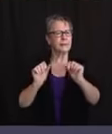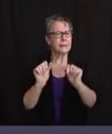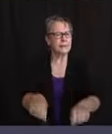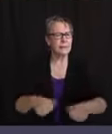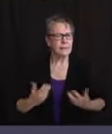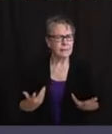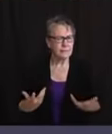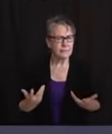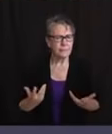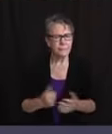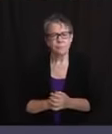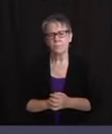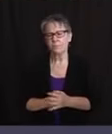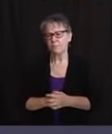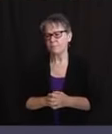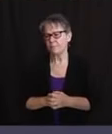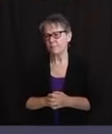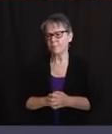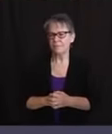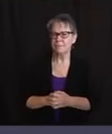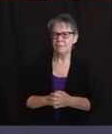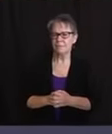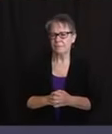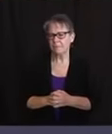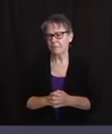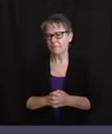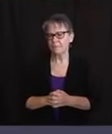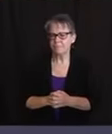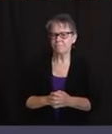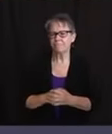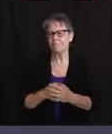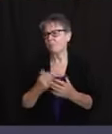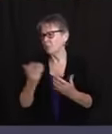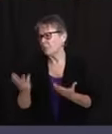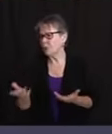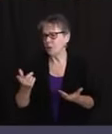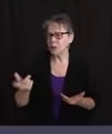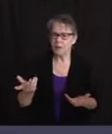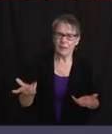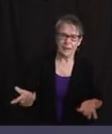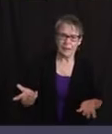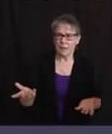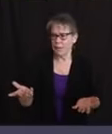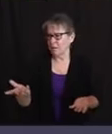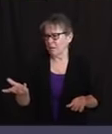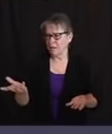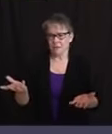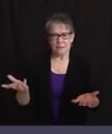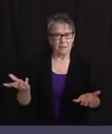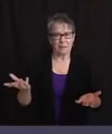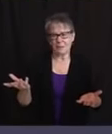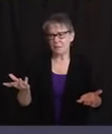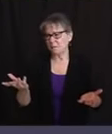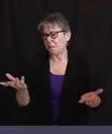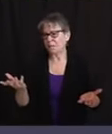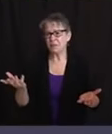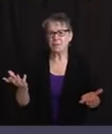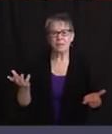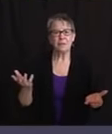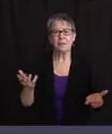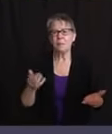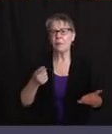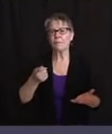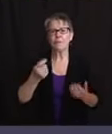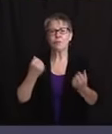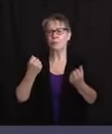are specifics. This is an abstract. So this is the bridge you go over on the Turnpike or the